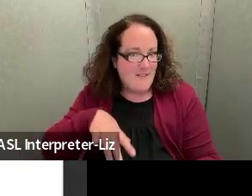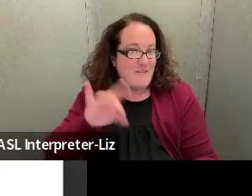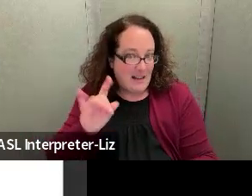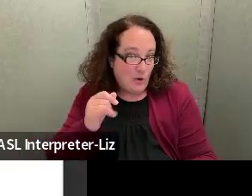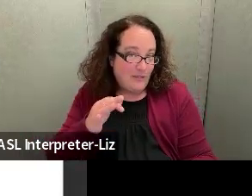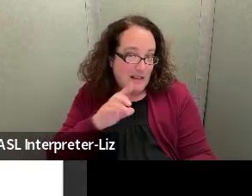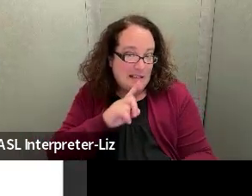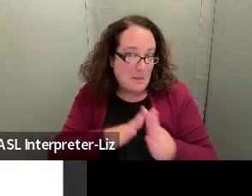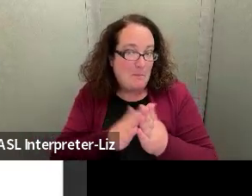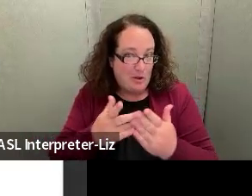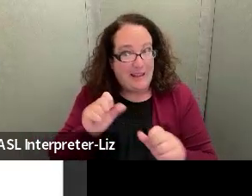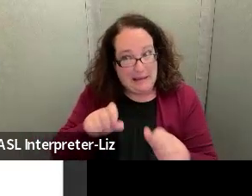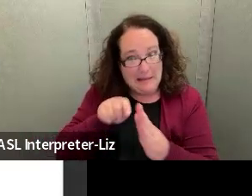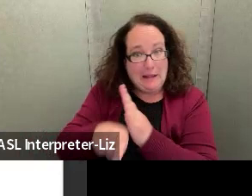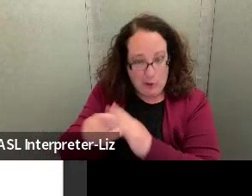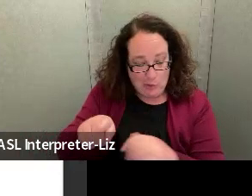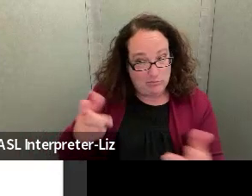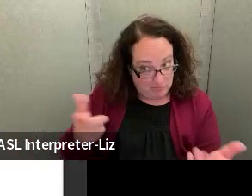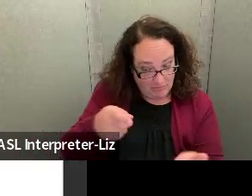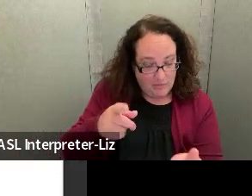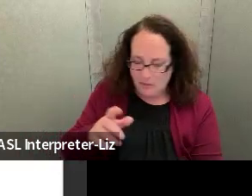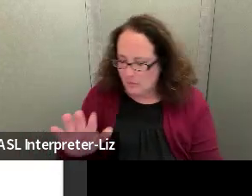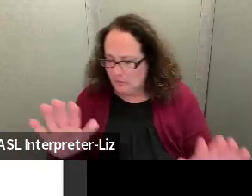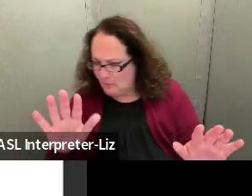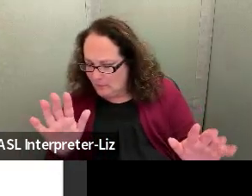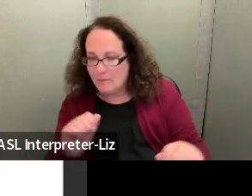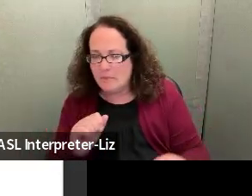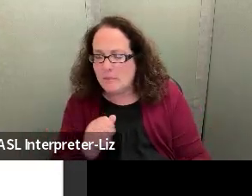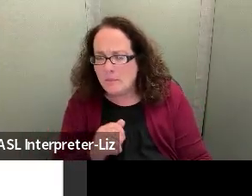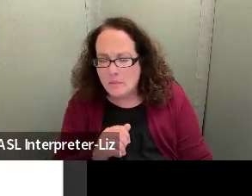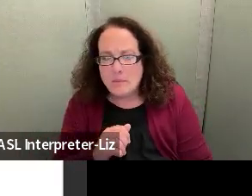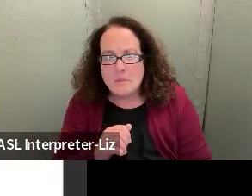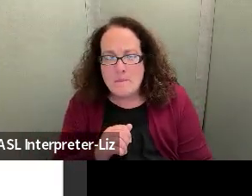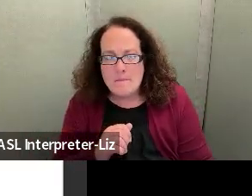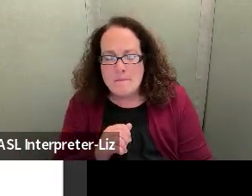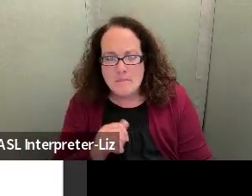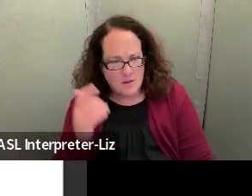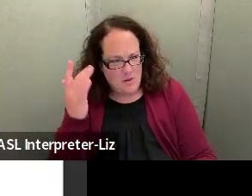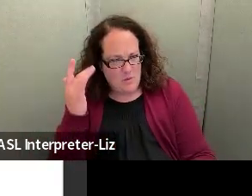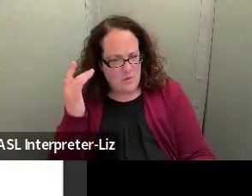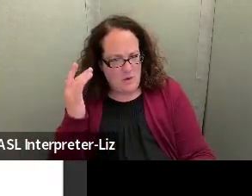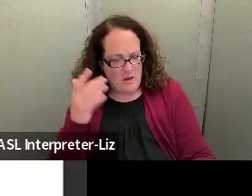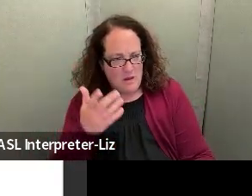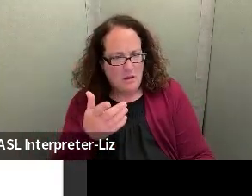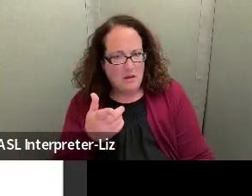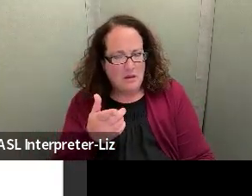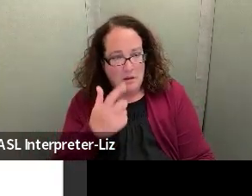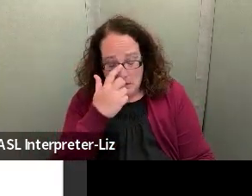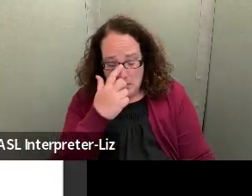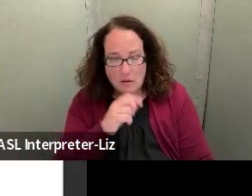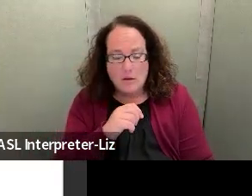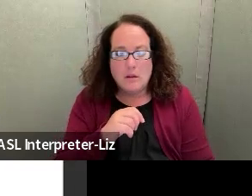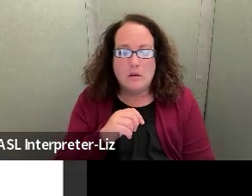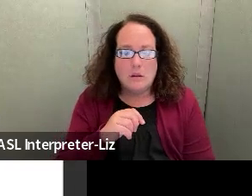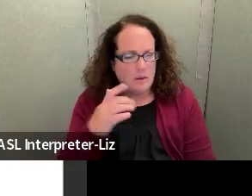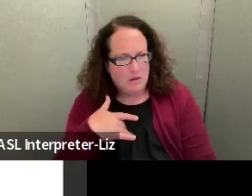you. Next slide. Oh, go ahead. Why are they green? Like they just were. So